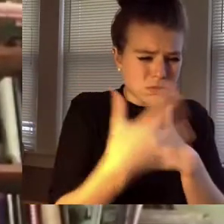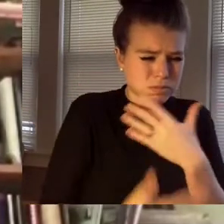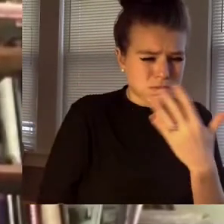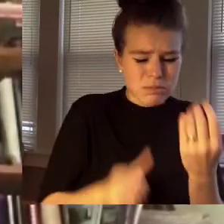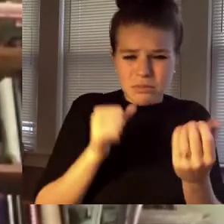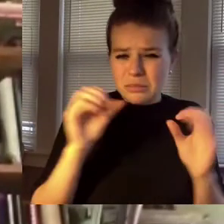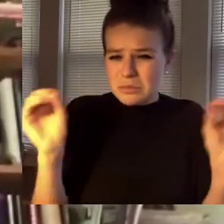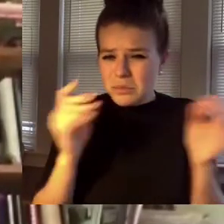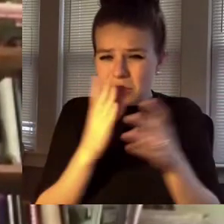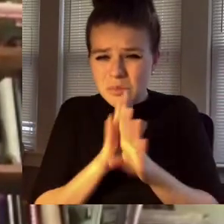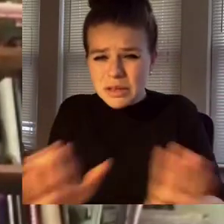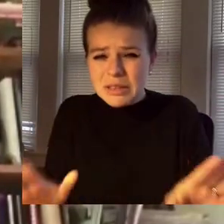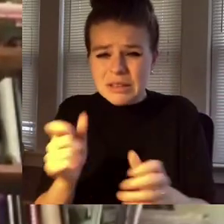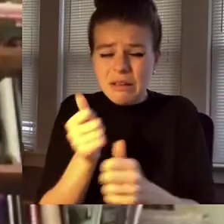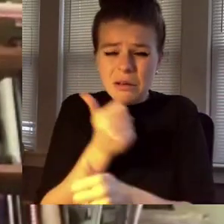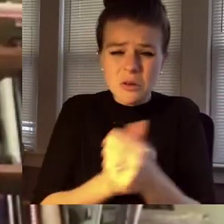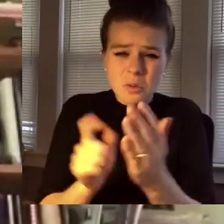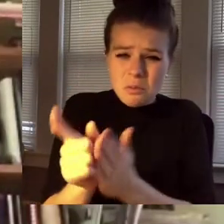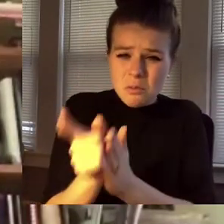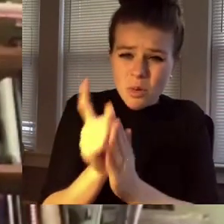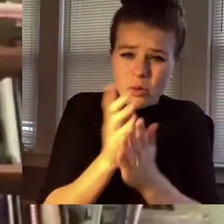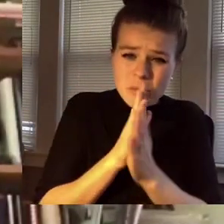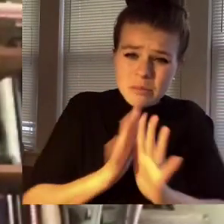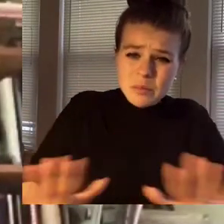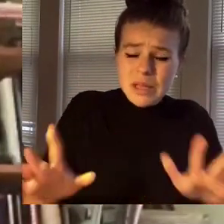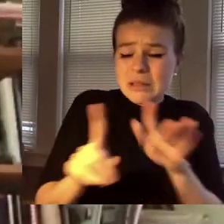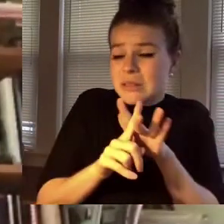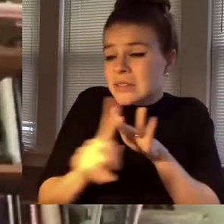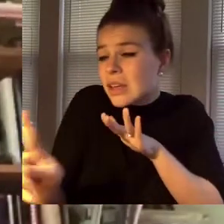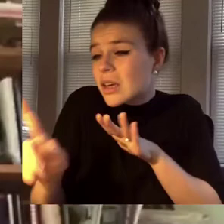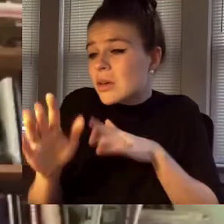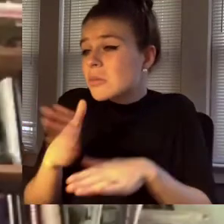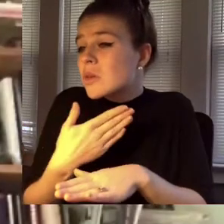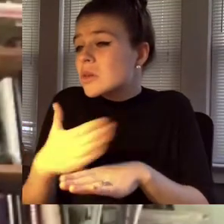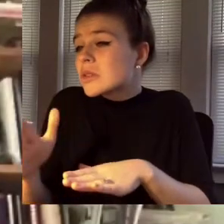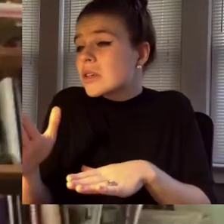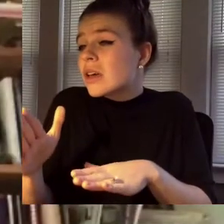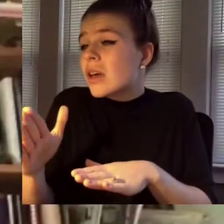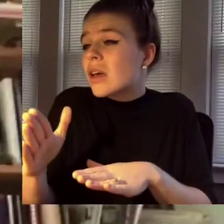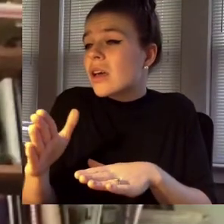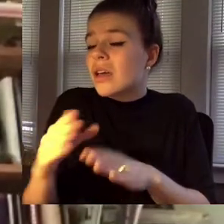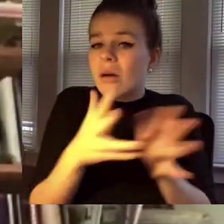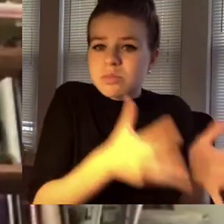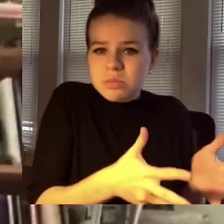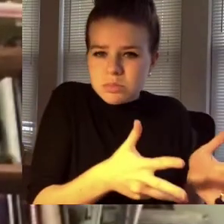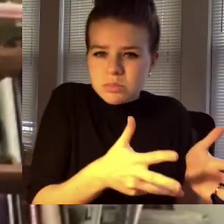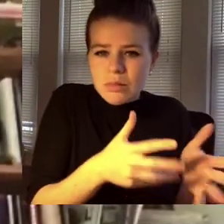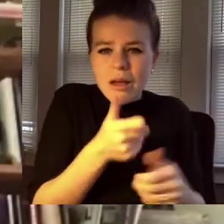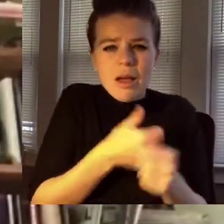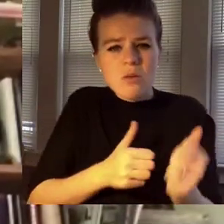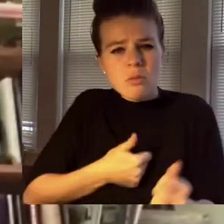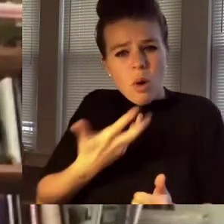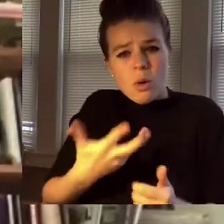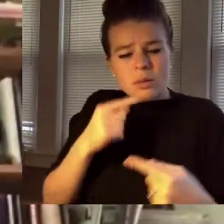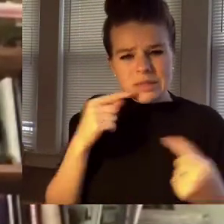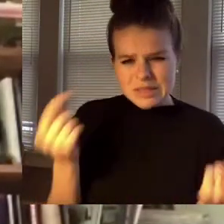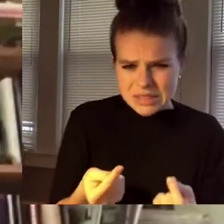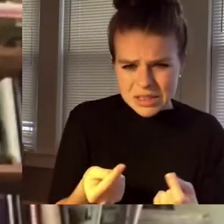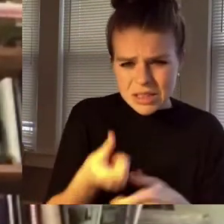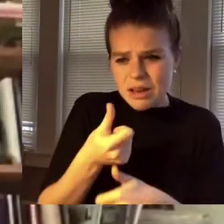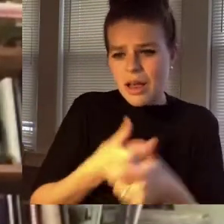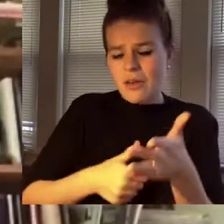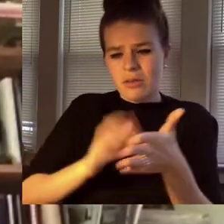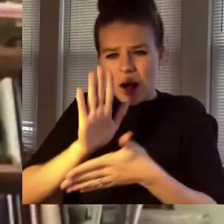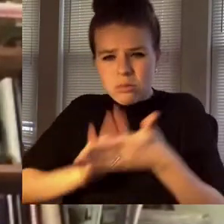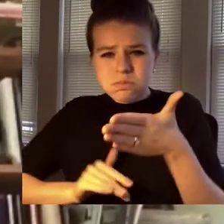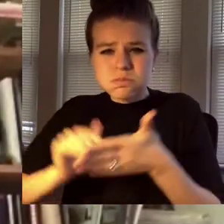every instant of peace, every escape into music is an act of abandonment, every poem a deep sin, every brush stroke a